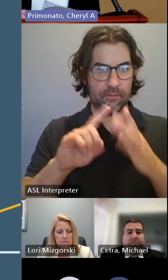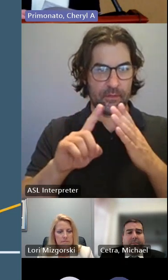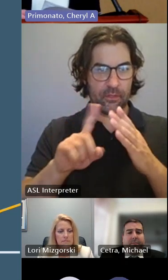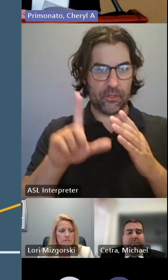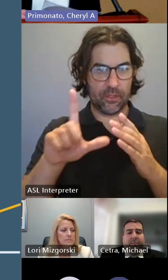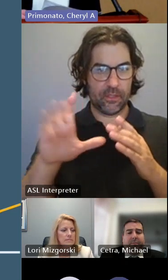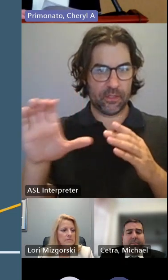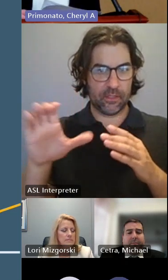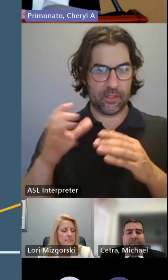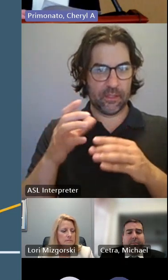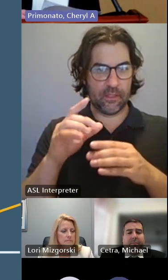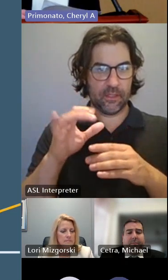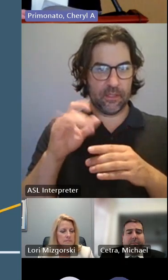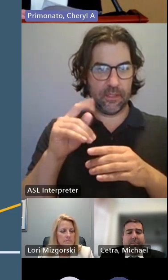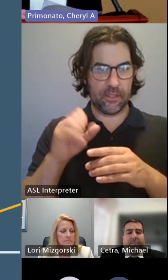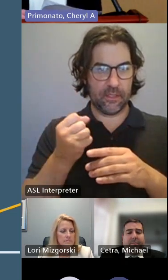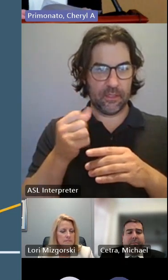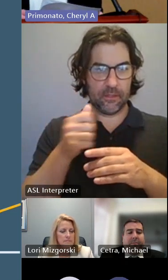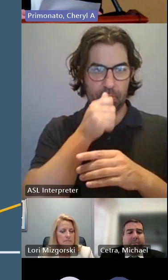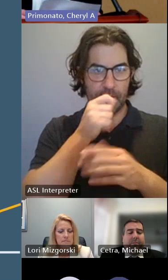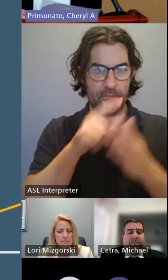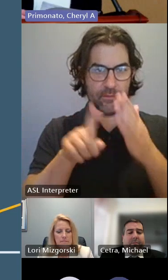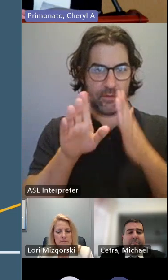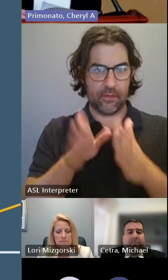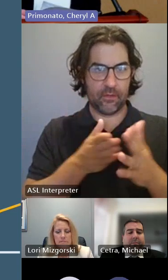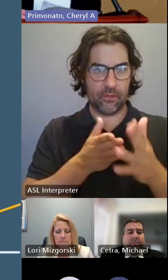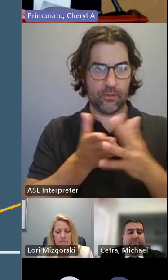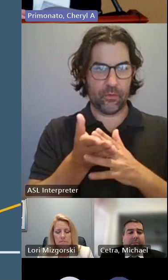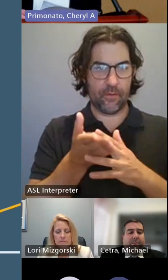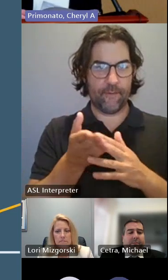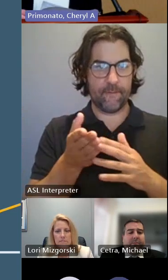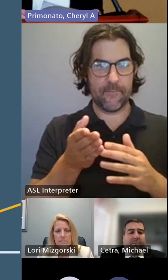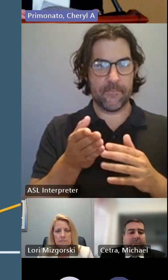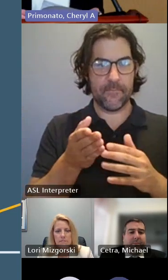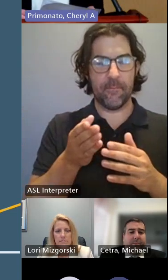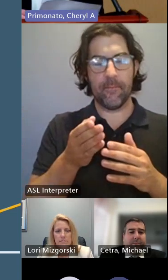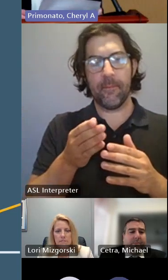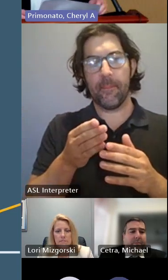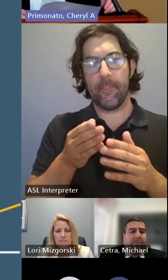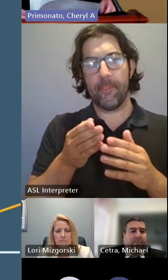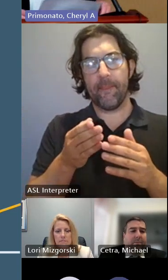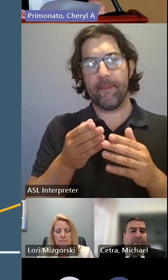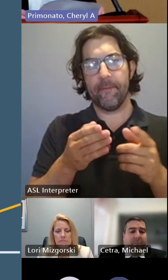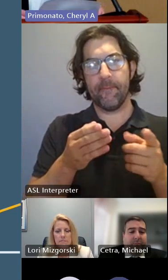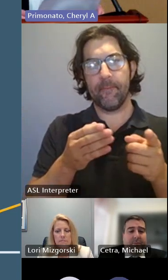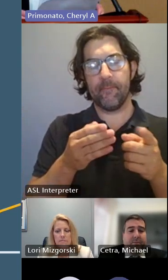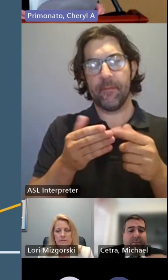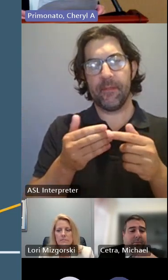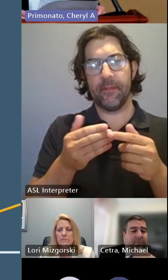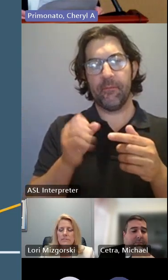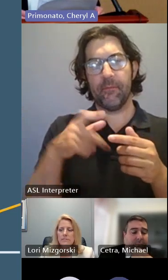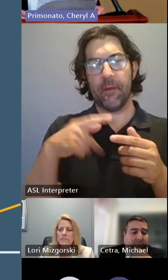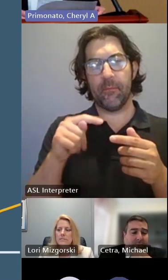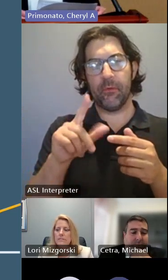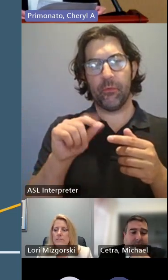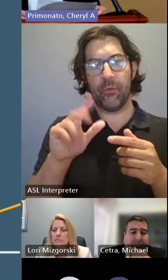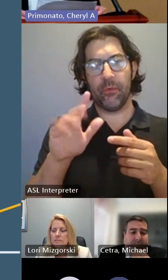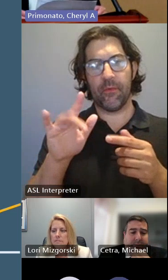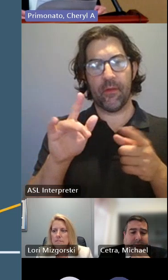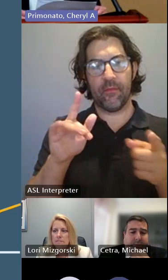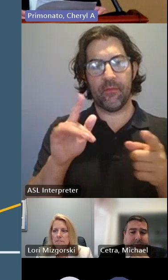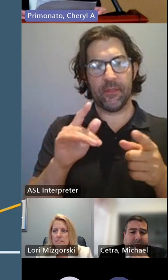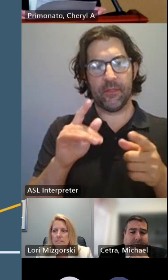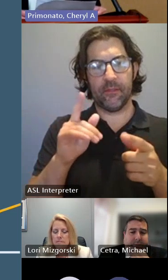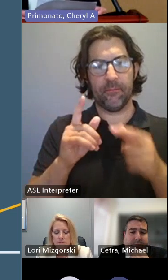and Giddings Private Investigators through September 30th of 2025, with no increase in the originally authorized total not to exceed